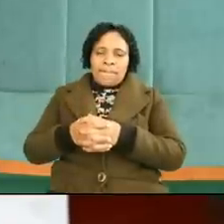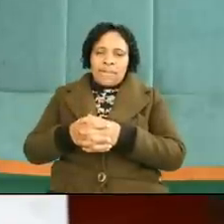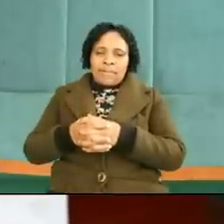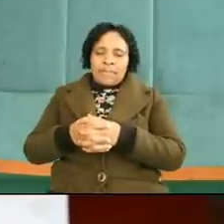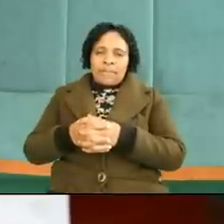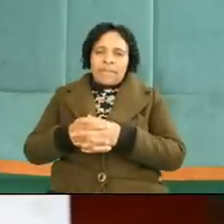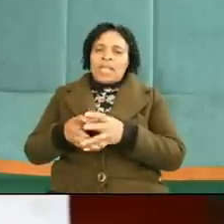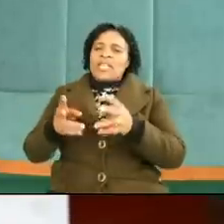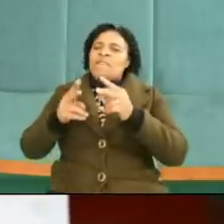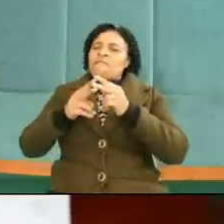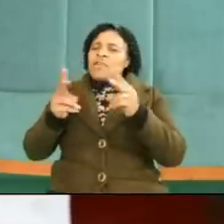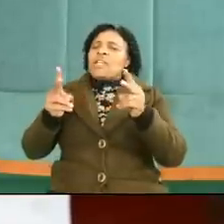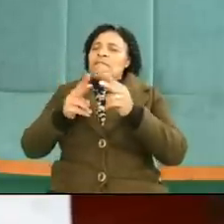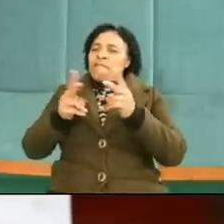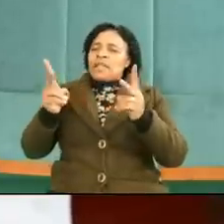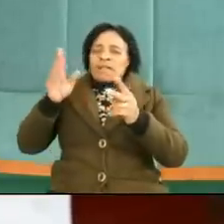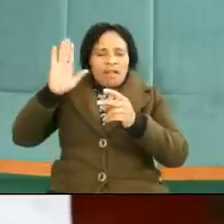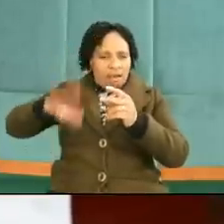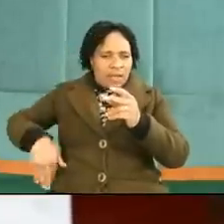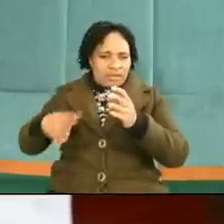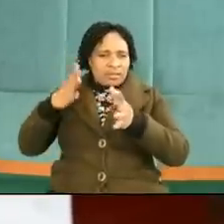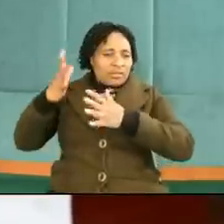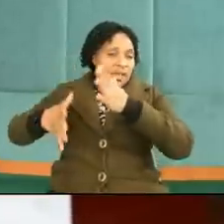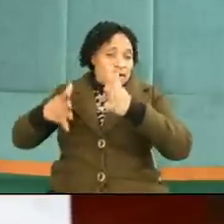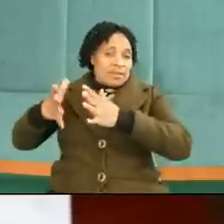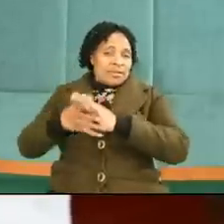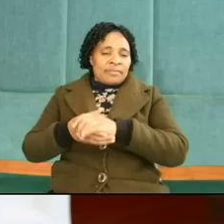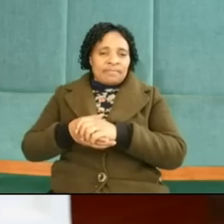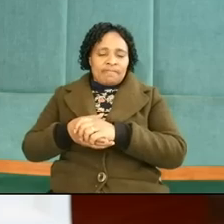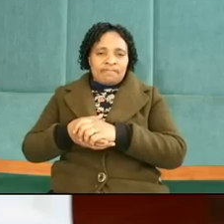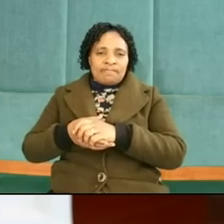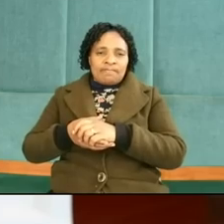the very last sign